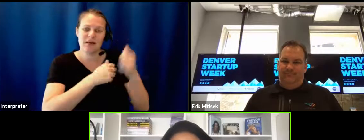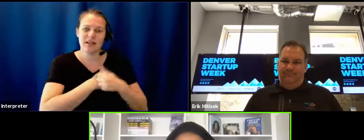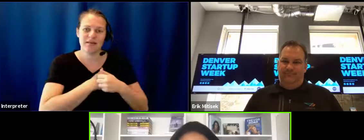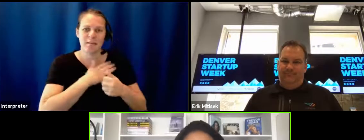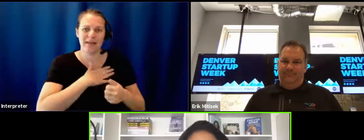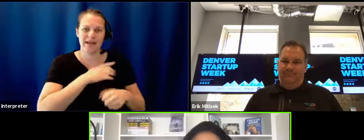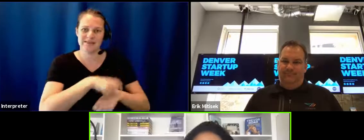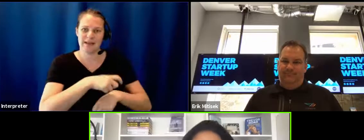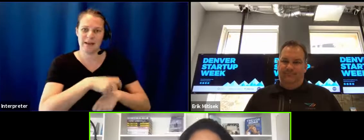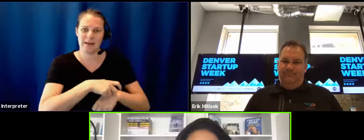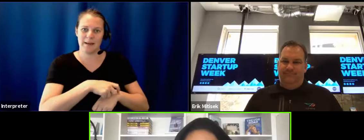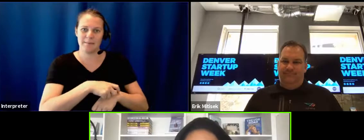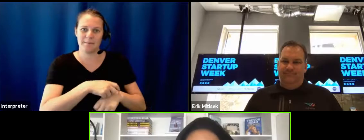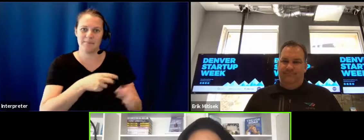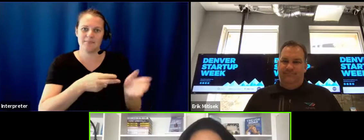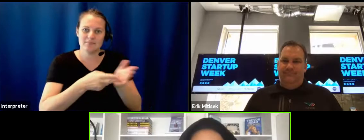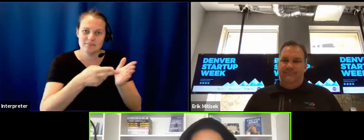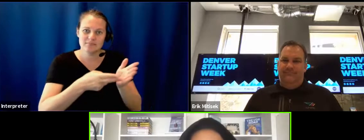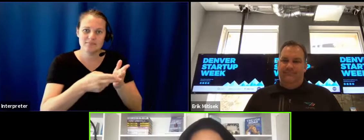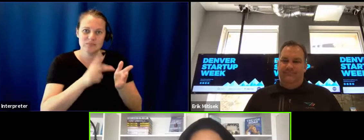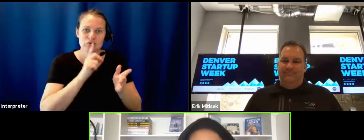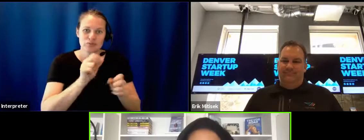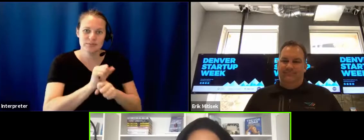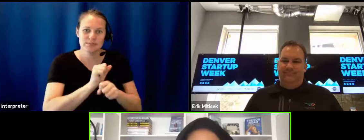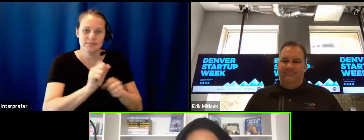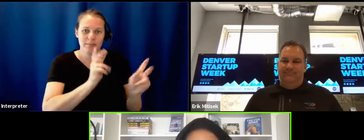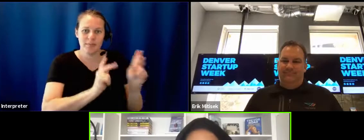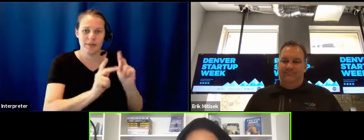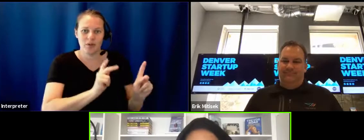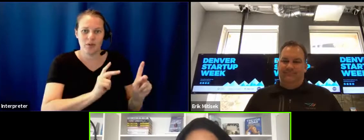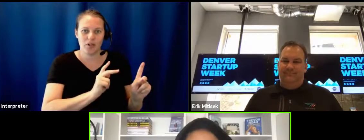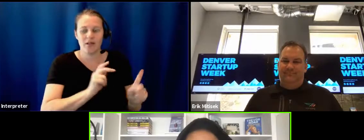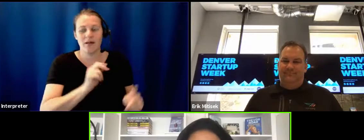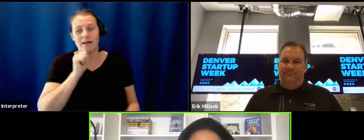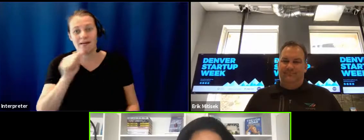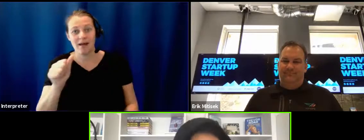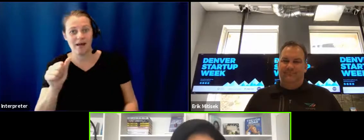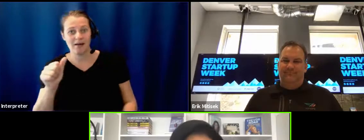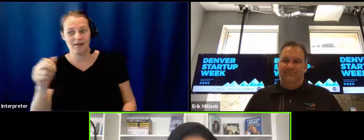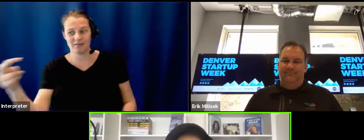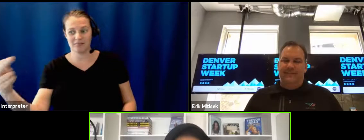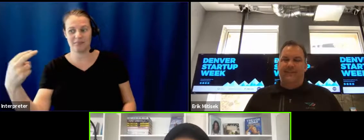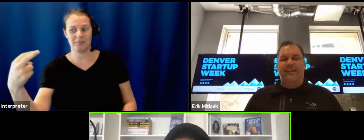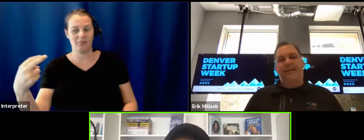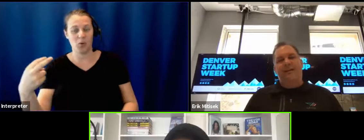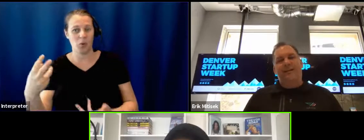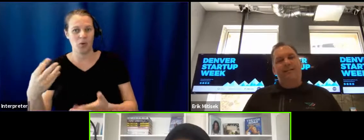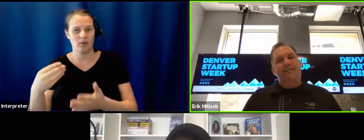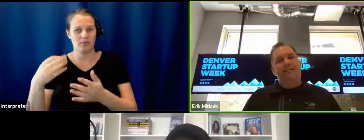It's like with really authentic people, not someone who looks at me as a transaction.